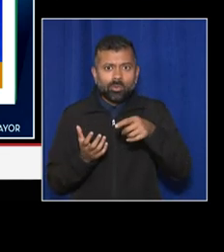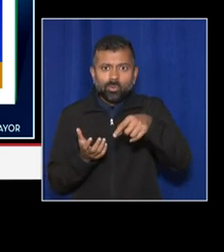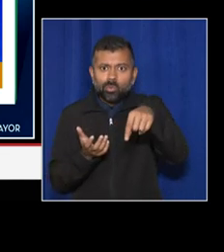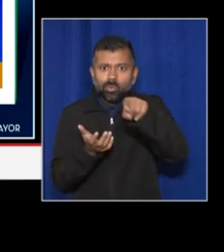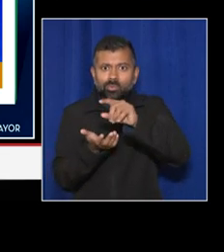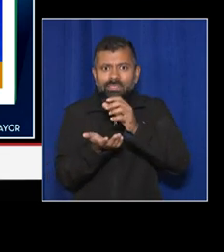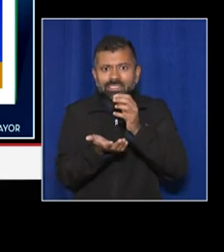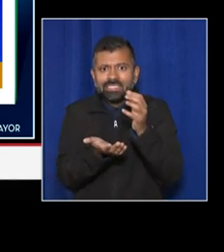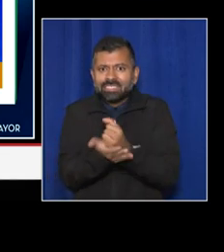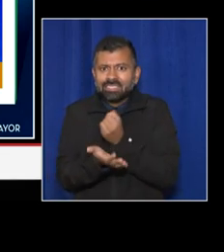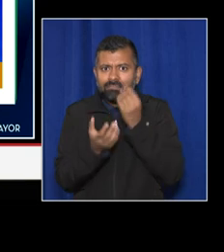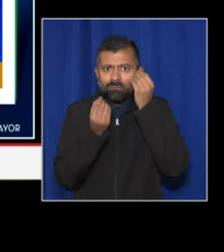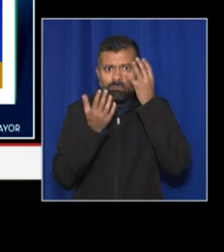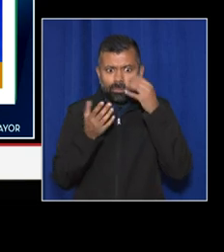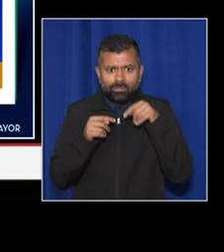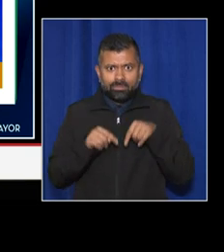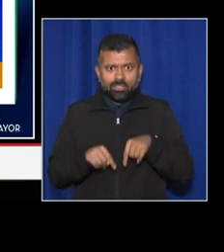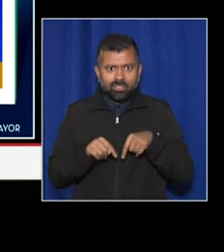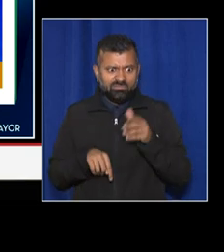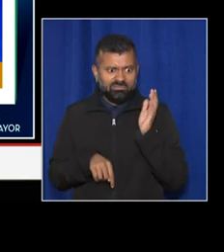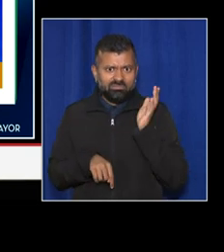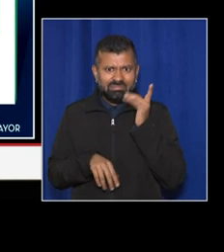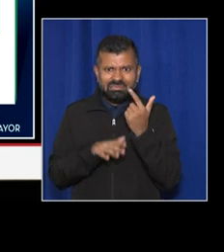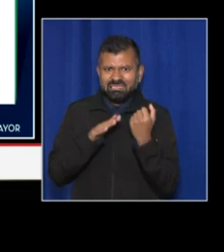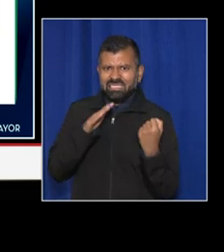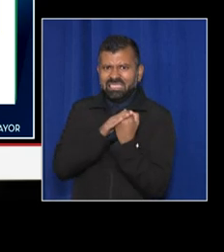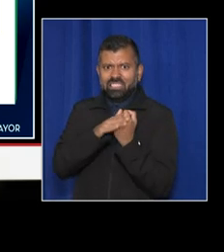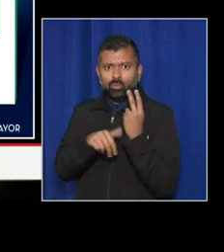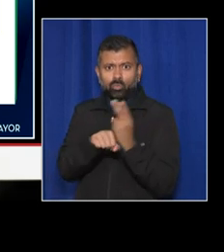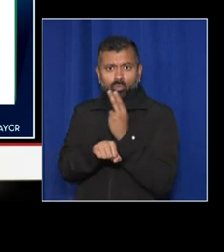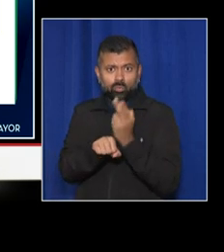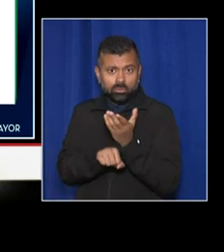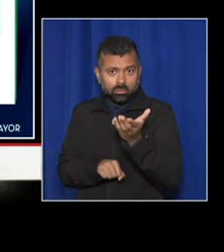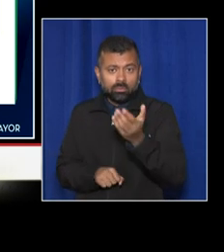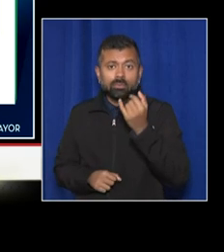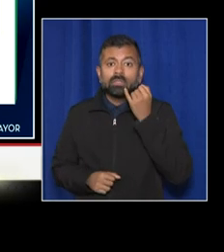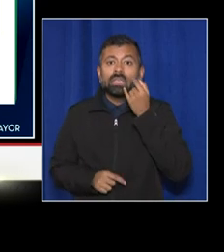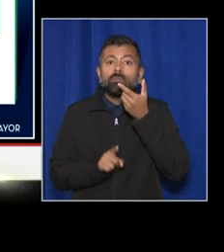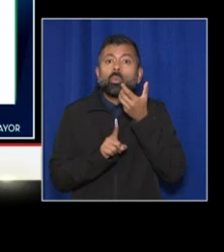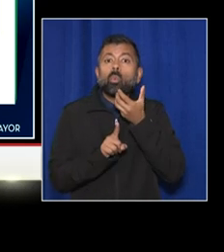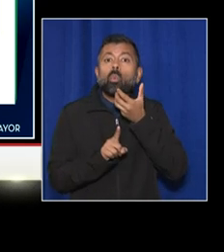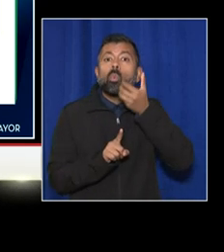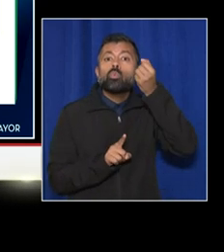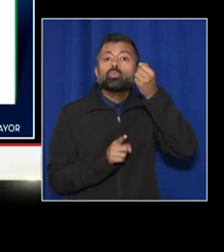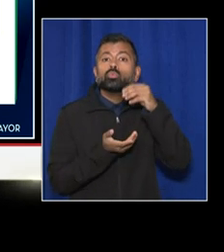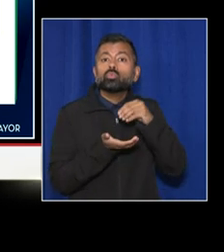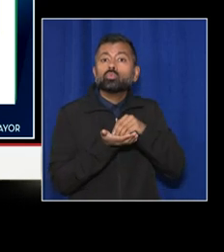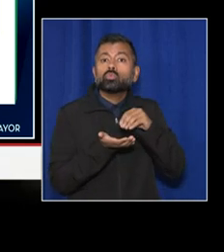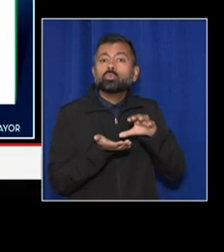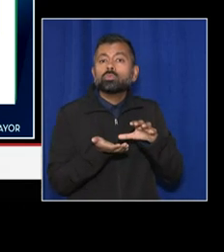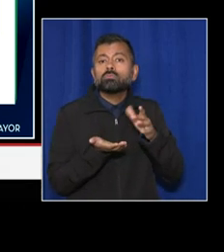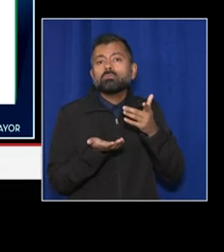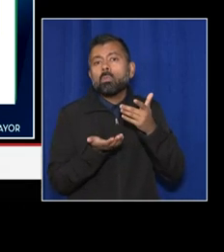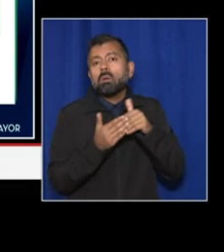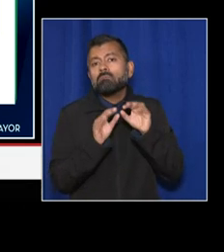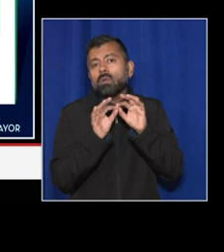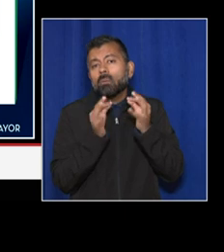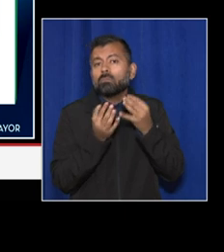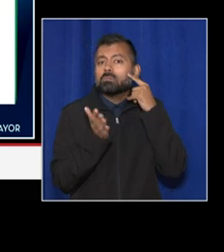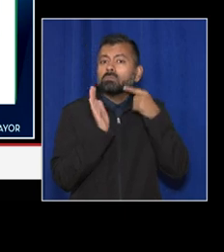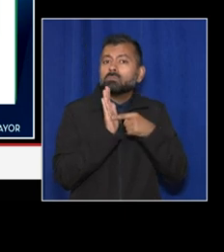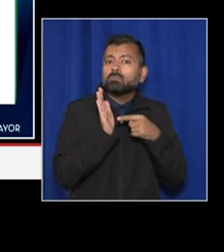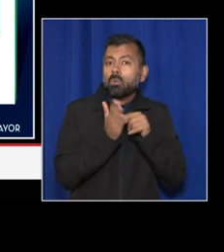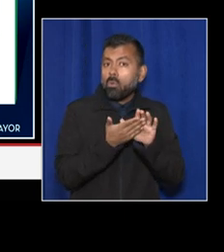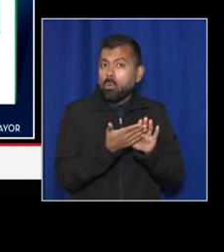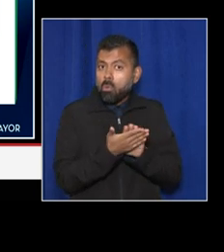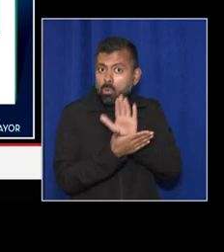options. For older students, if you have college-age students who are going to get their first bachelor's degree, the